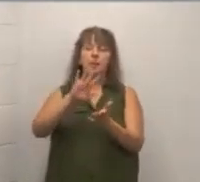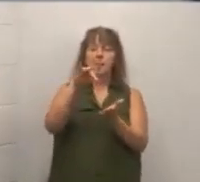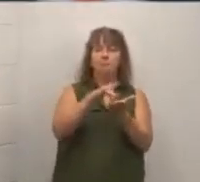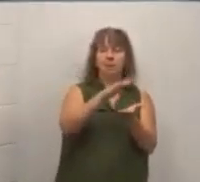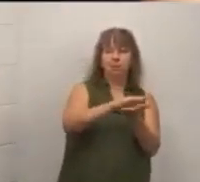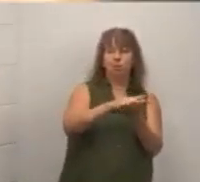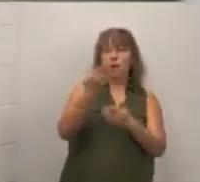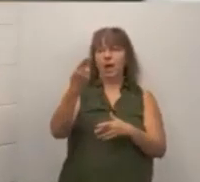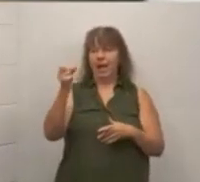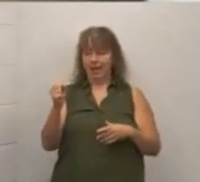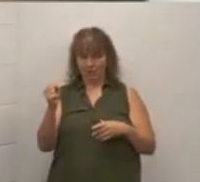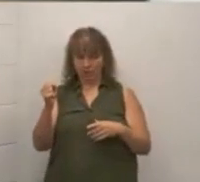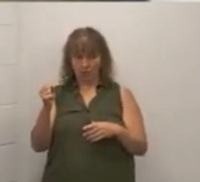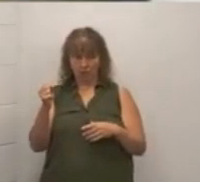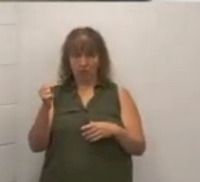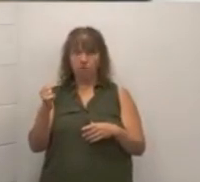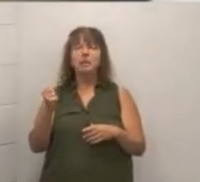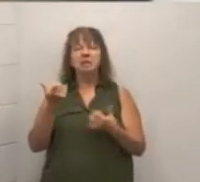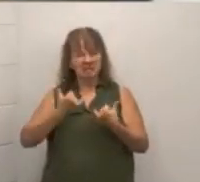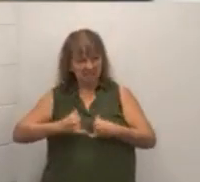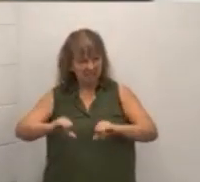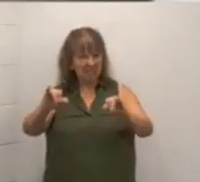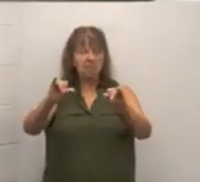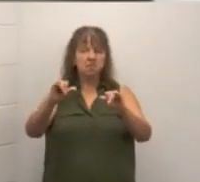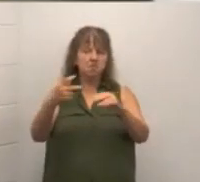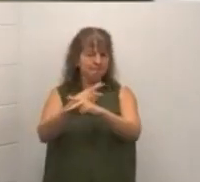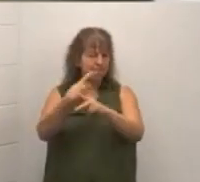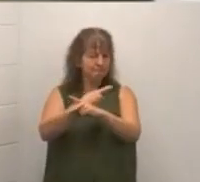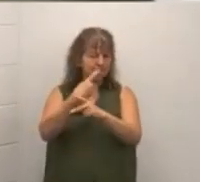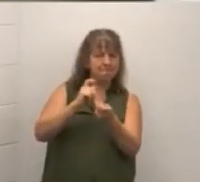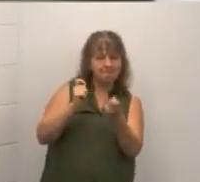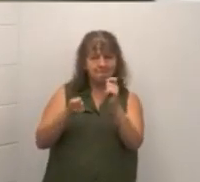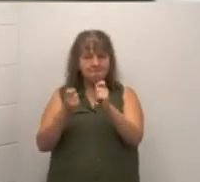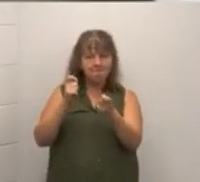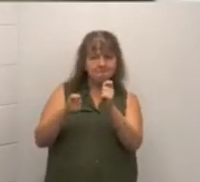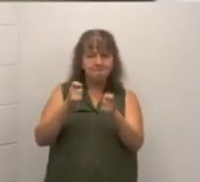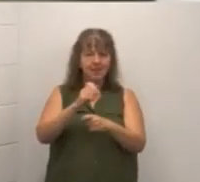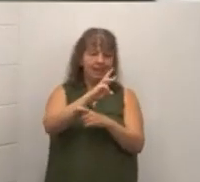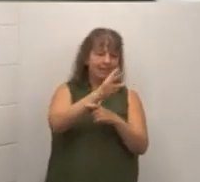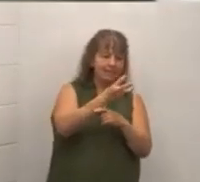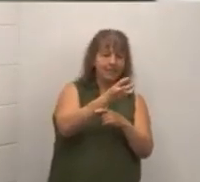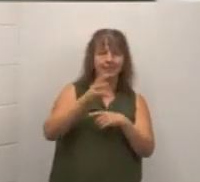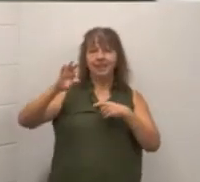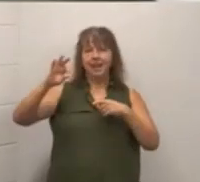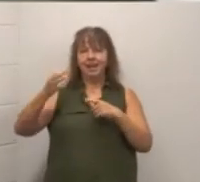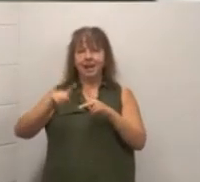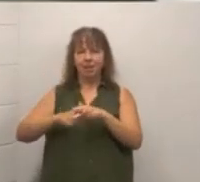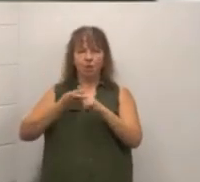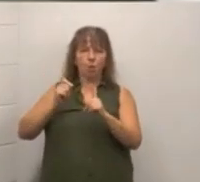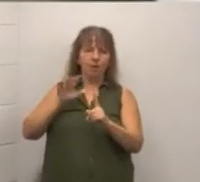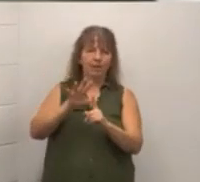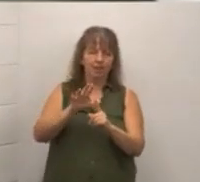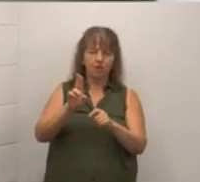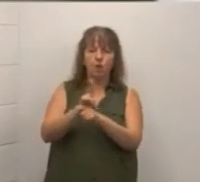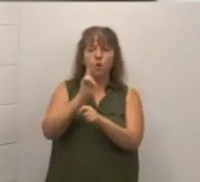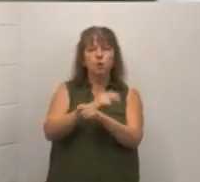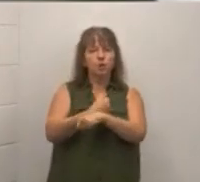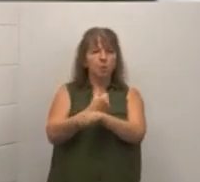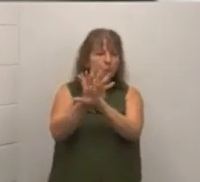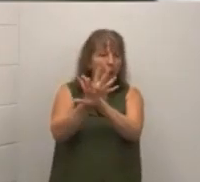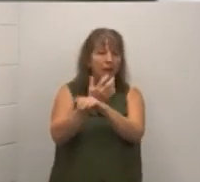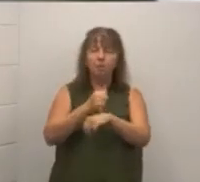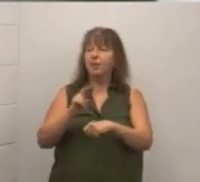and high schools are continuing to plan for a modified version of 6th grade and 9th grade orientation using our web and link